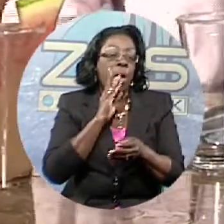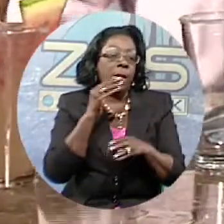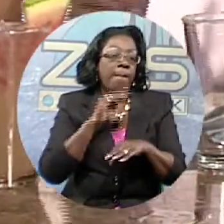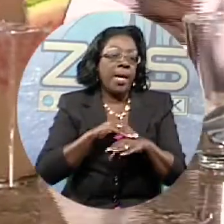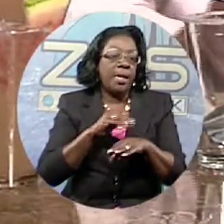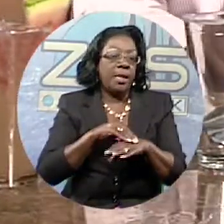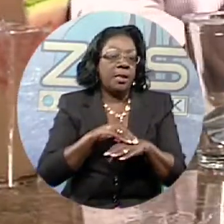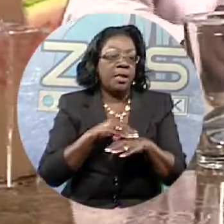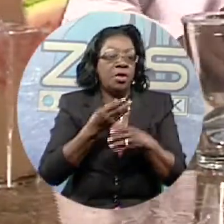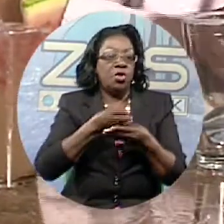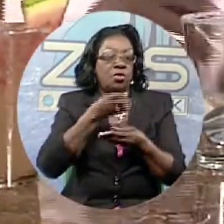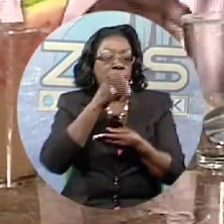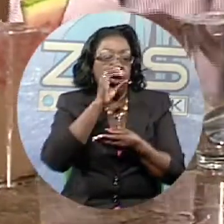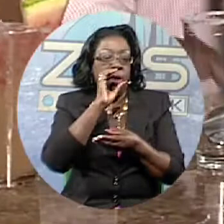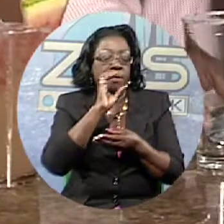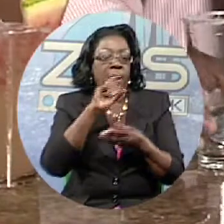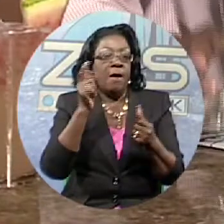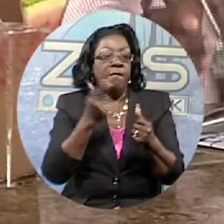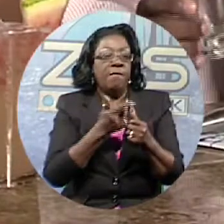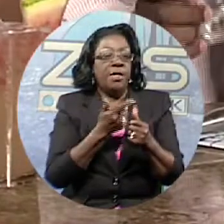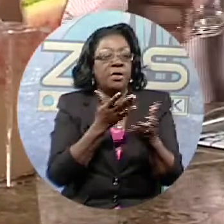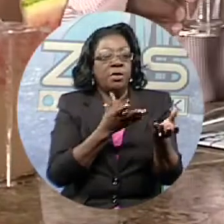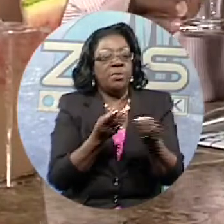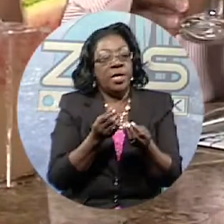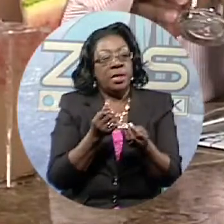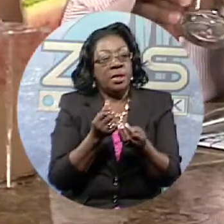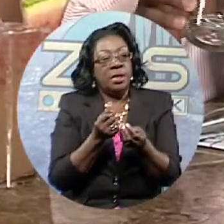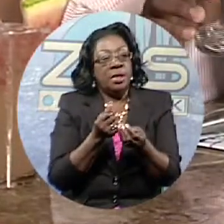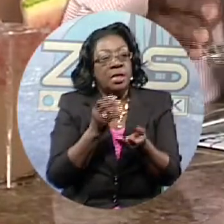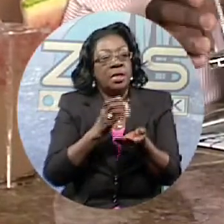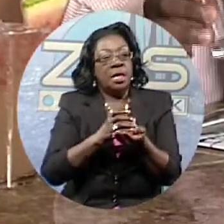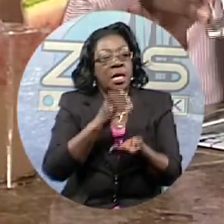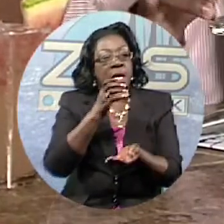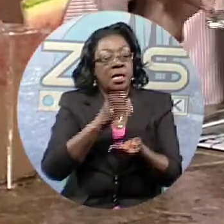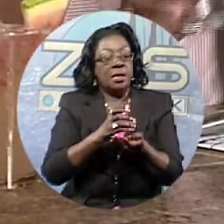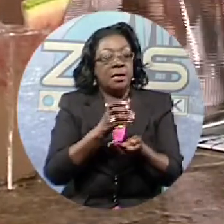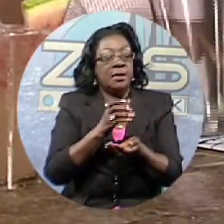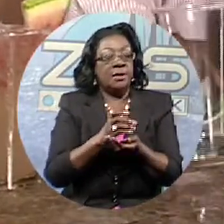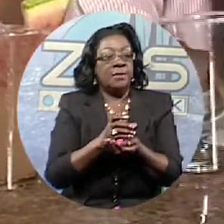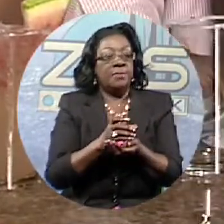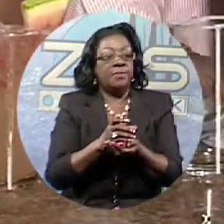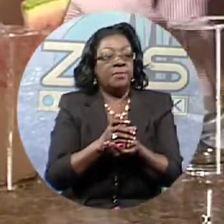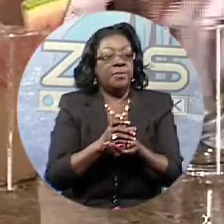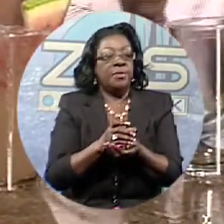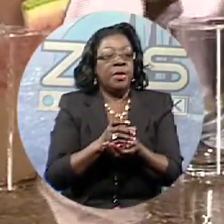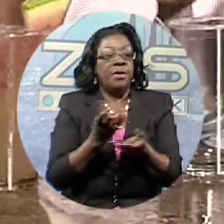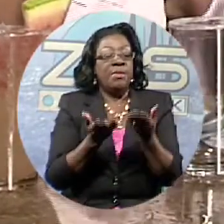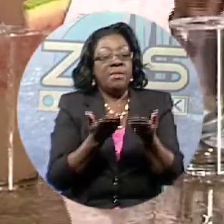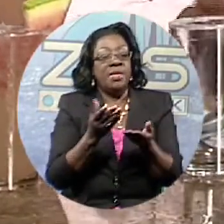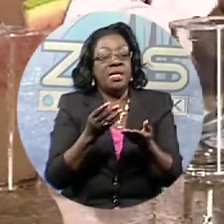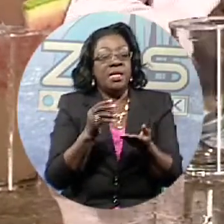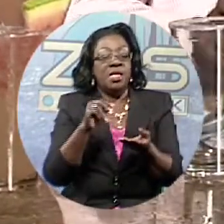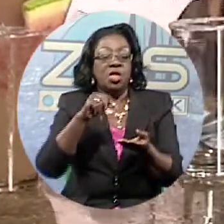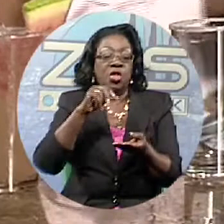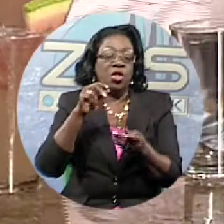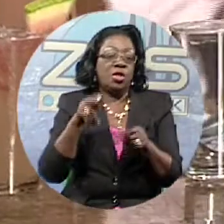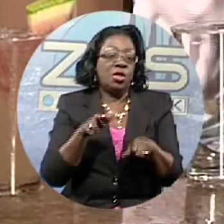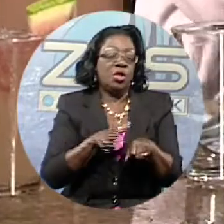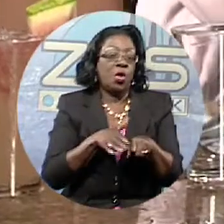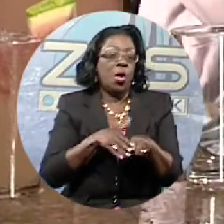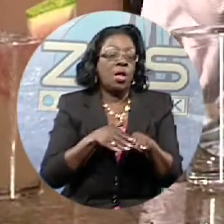it? All right. First, we're going to have the salt, the glass, to your preference, salt or sugar. Then we're going to